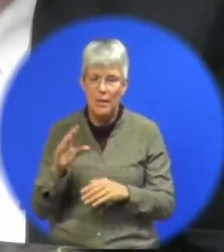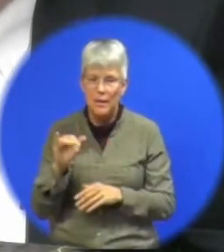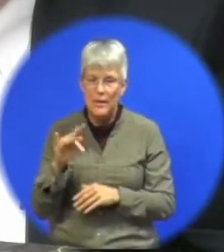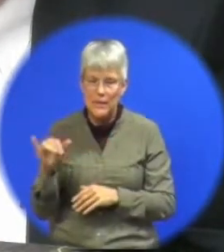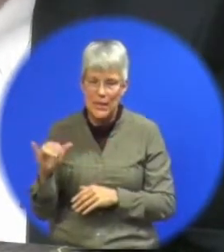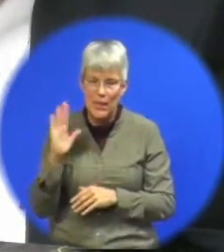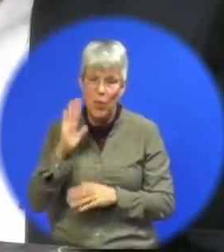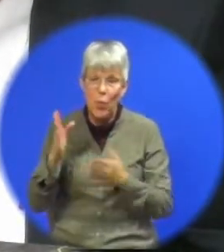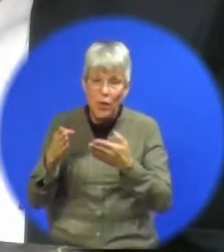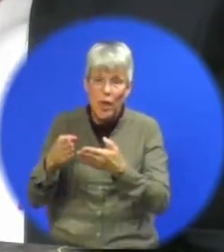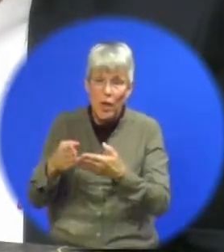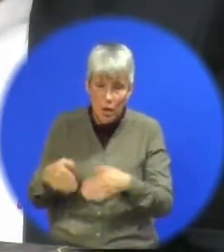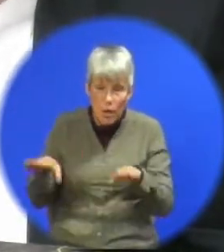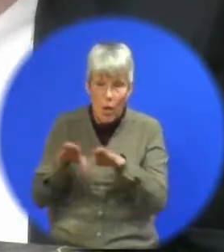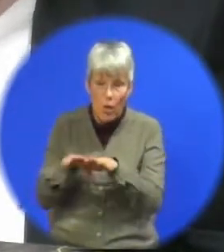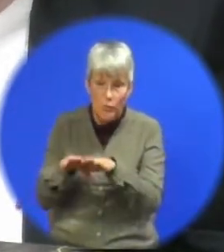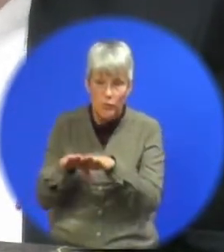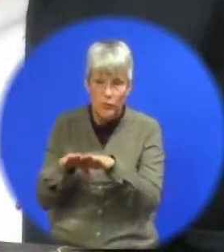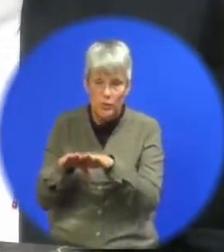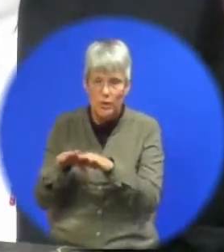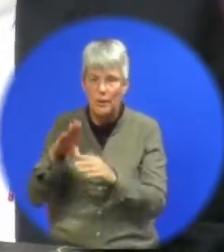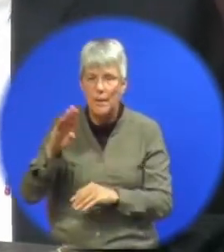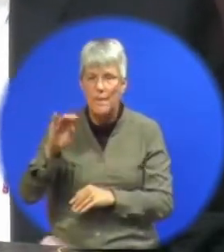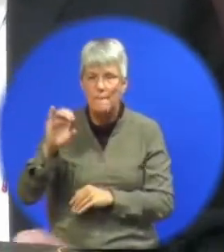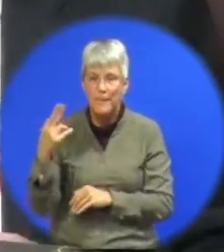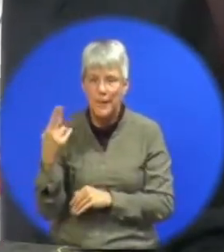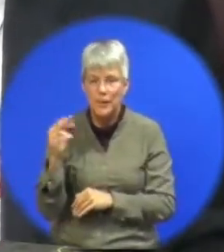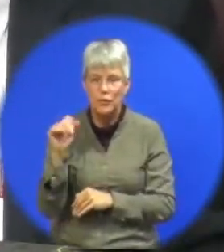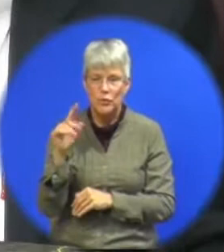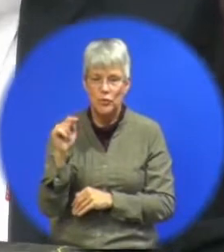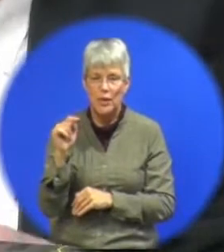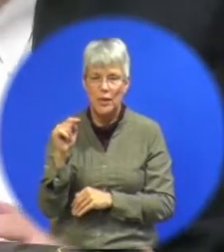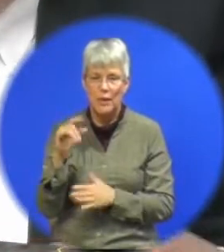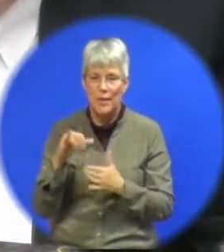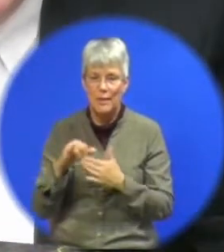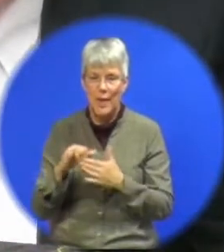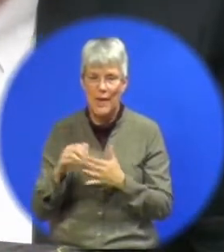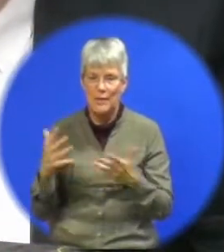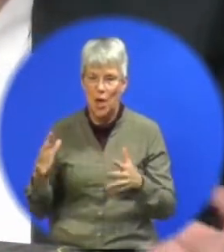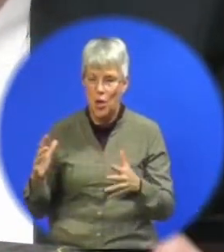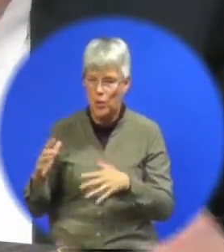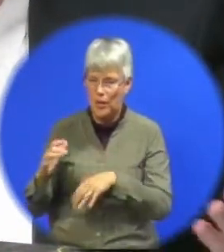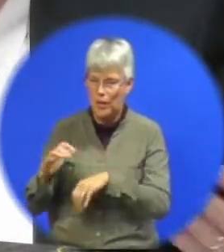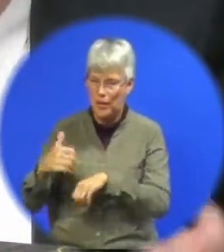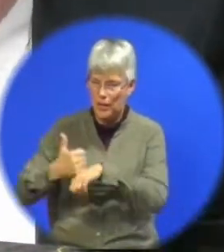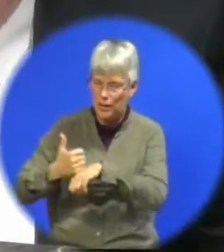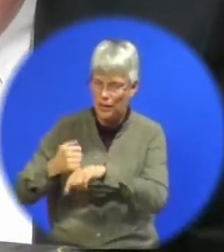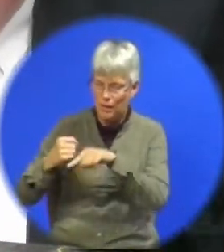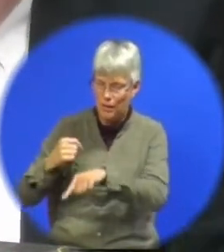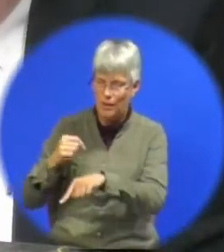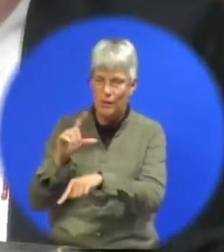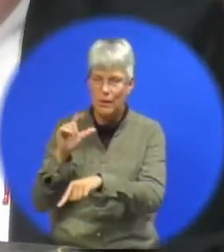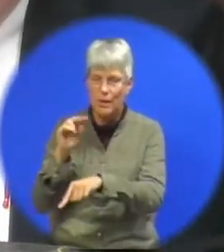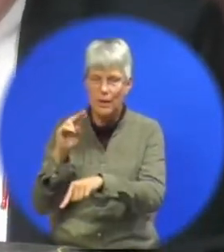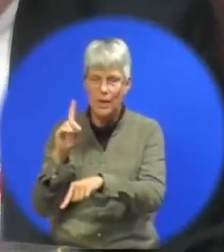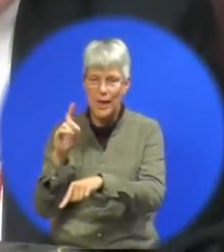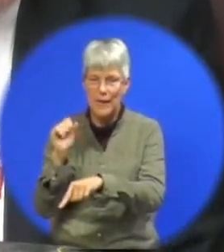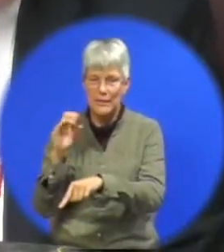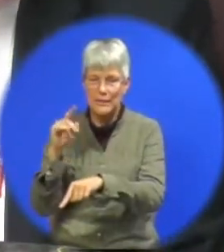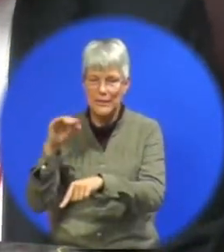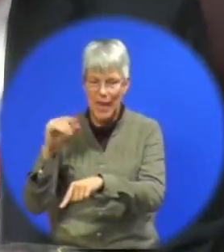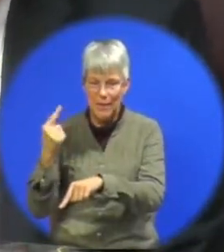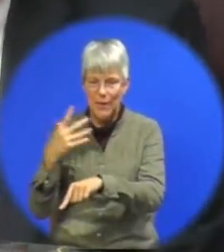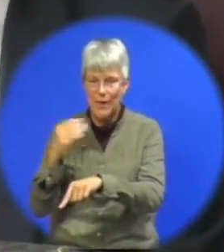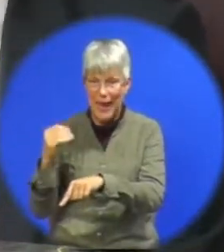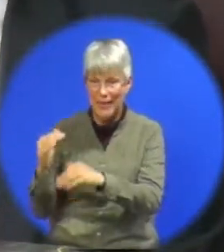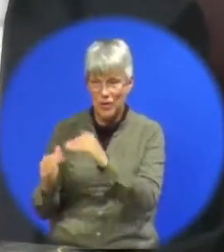abandon the portion of Beach Street, which is actually already occupied by landscaping and a building. If that